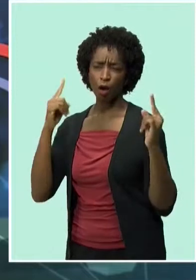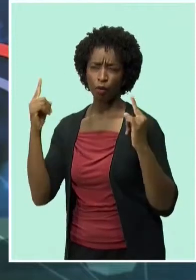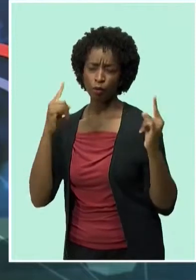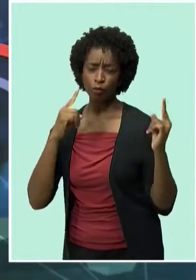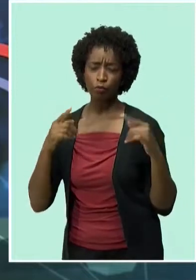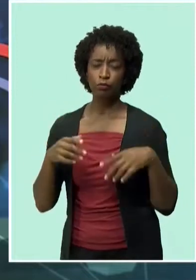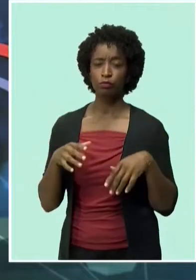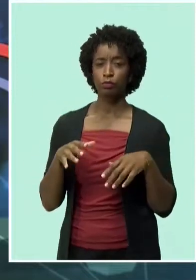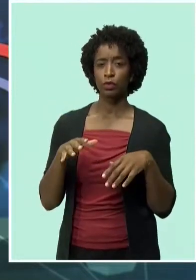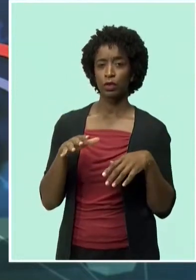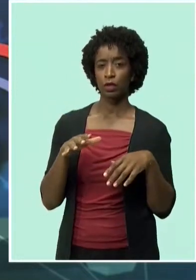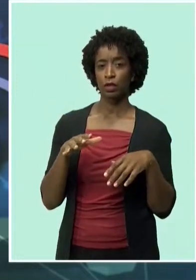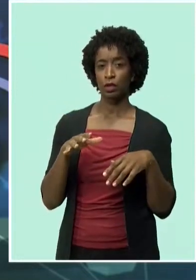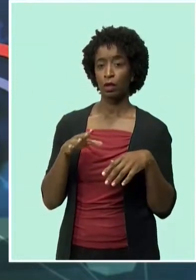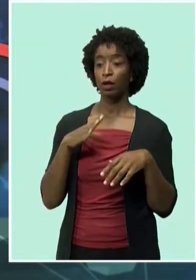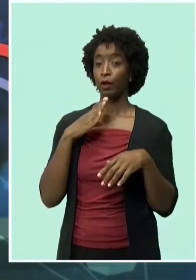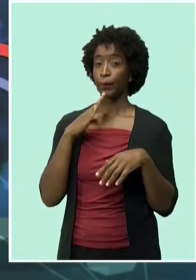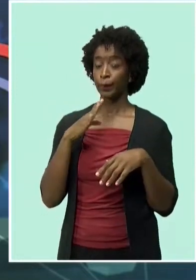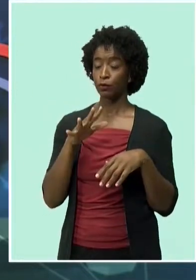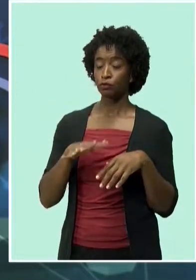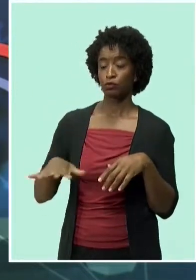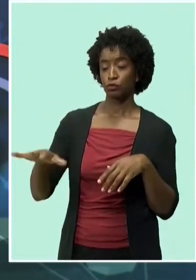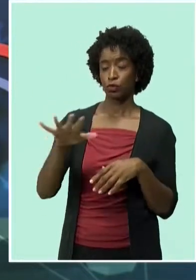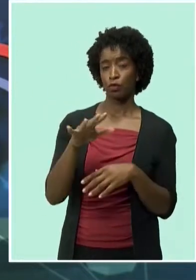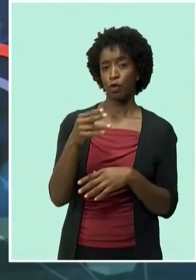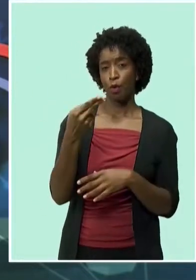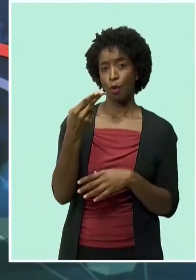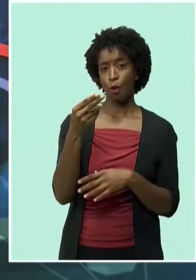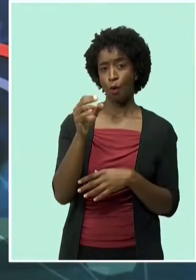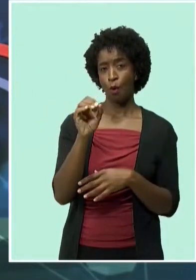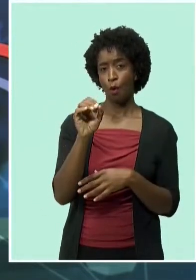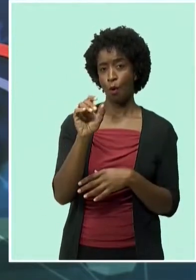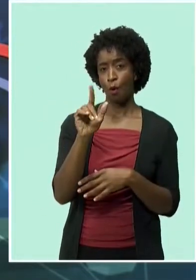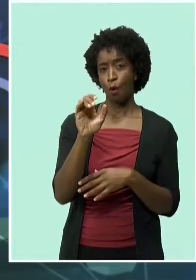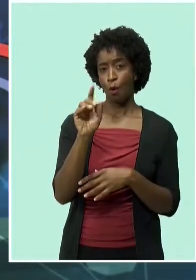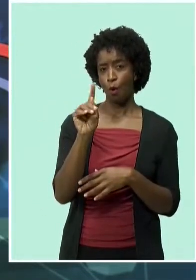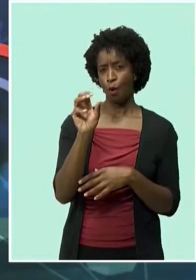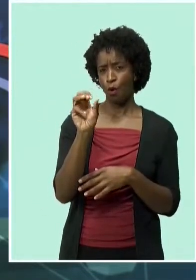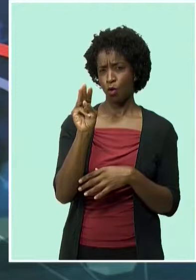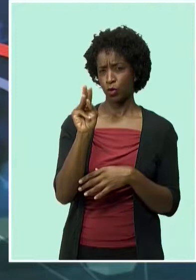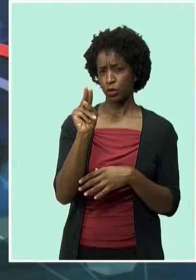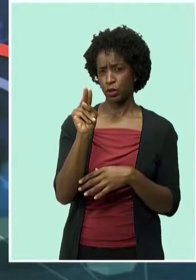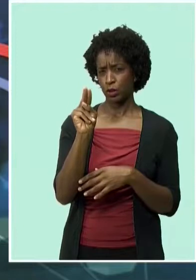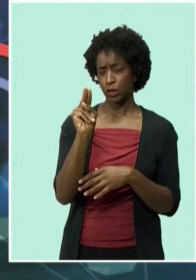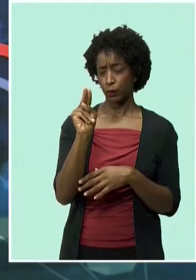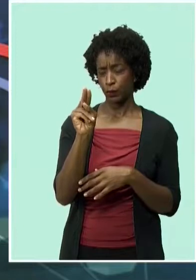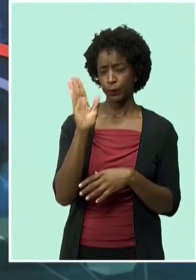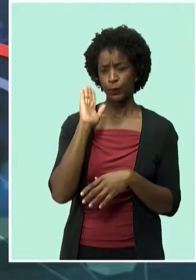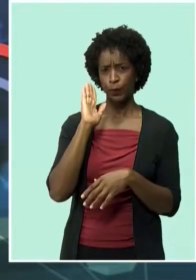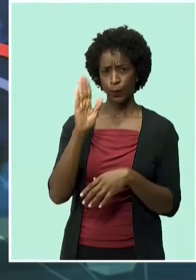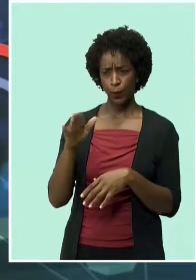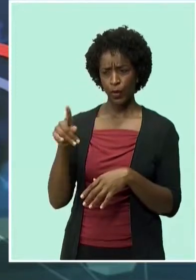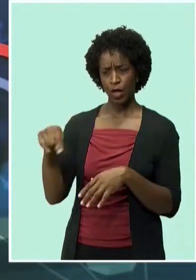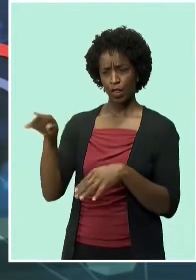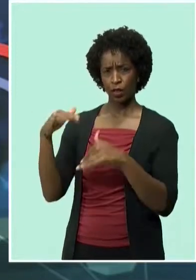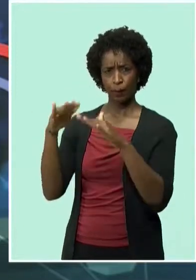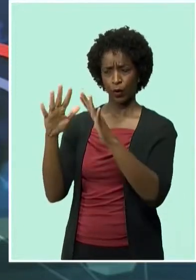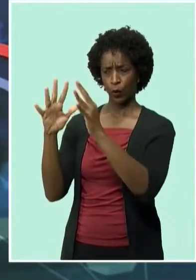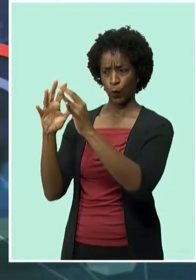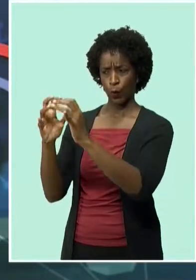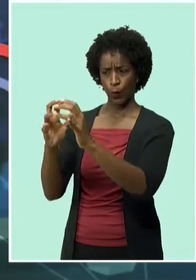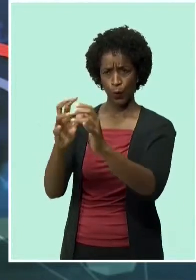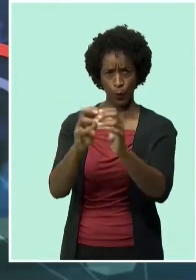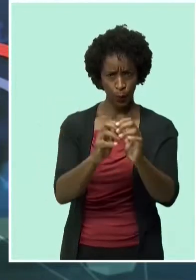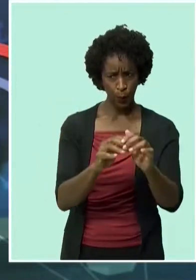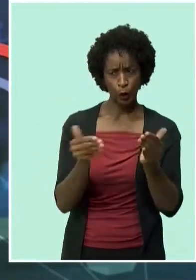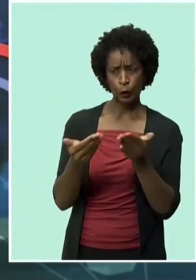properties along the seaside stretch in Whole Town to make way for tourism development and at the same time kill the Whole Town Festival, and asked the